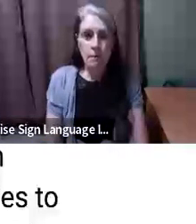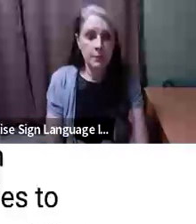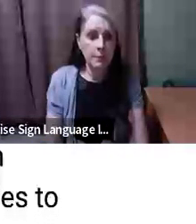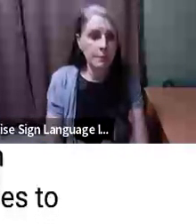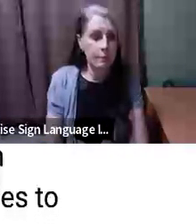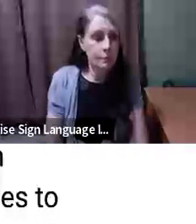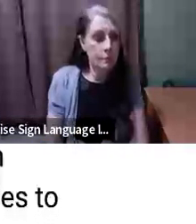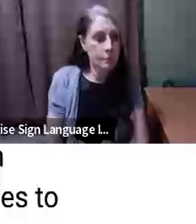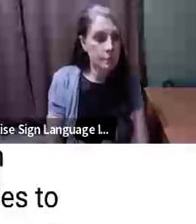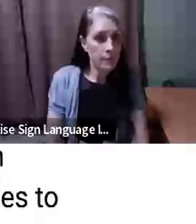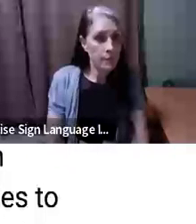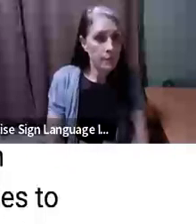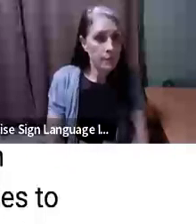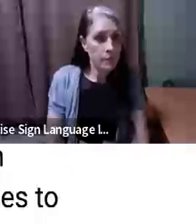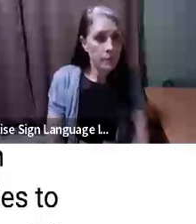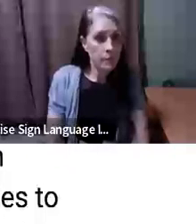So